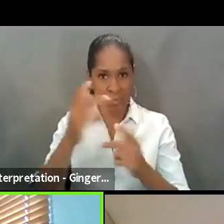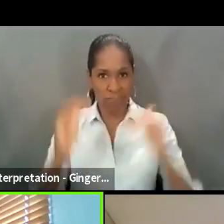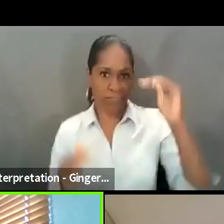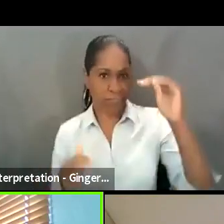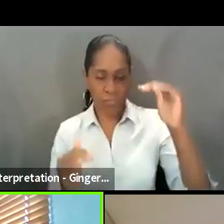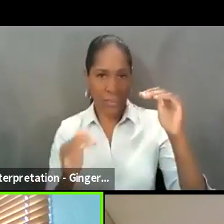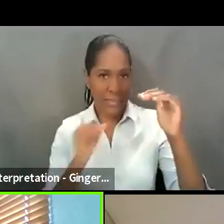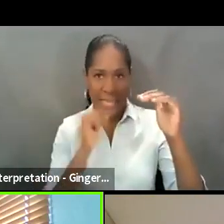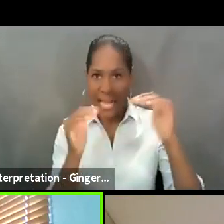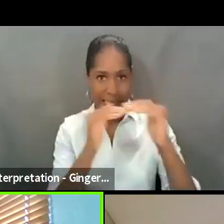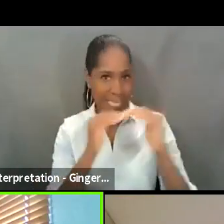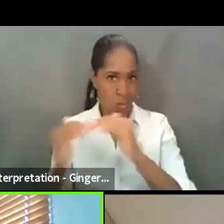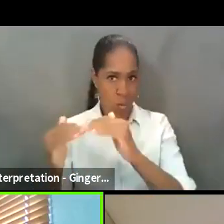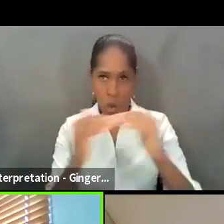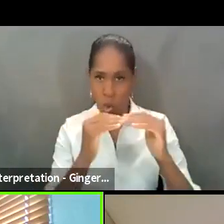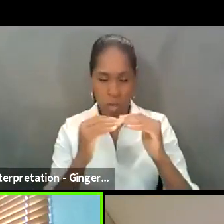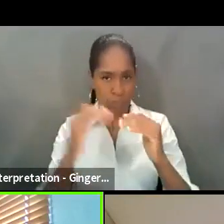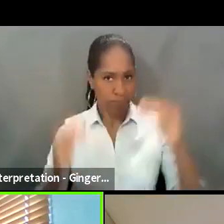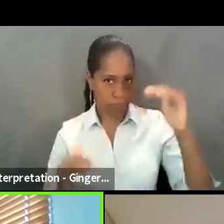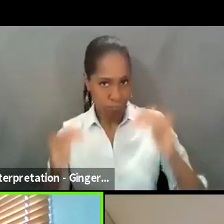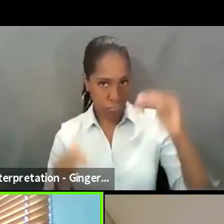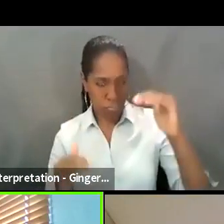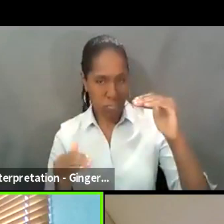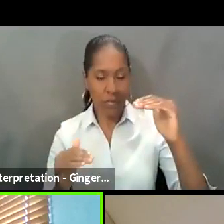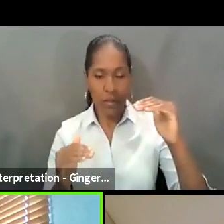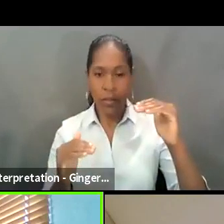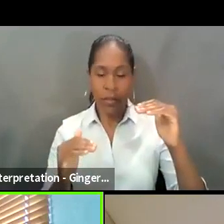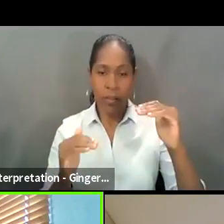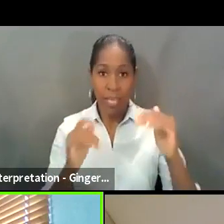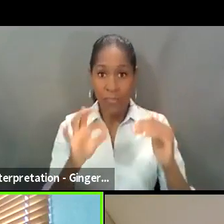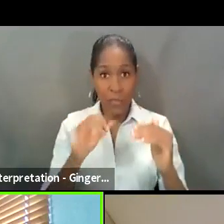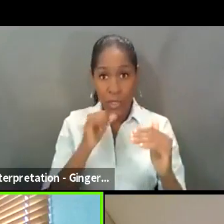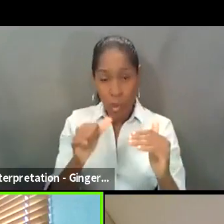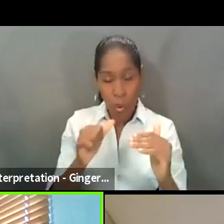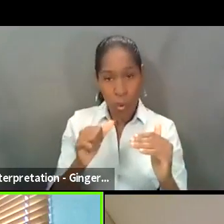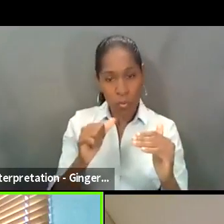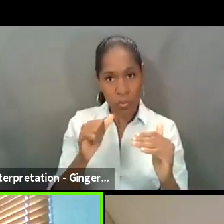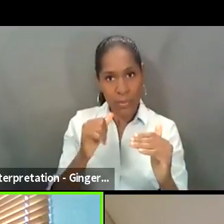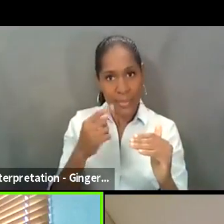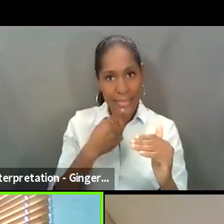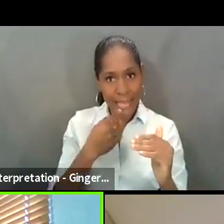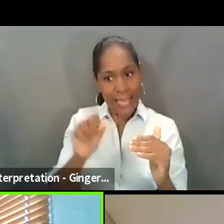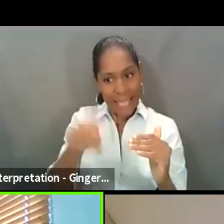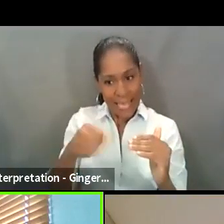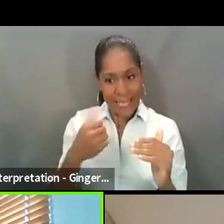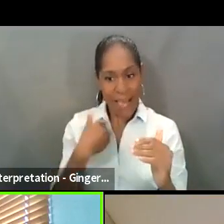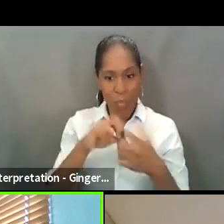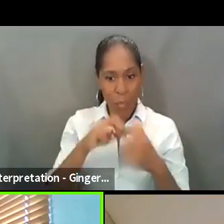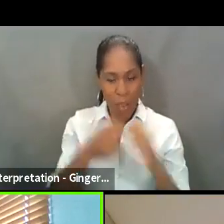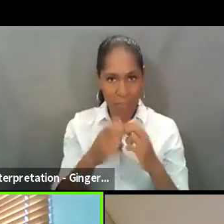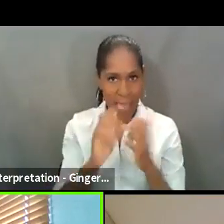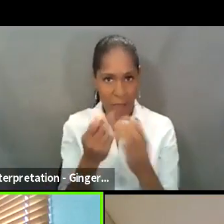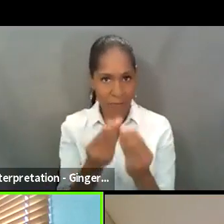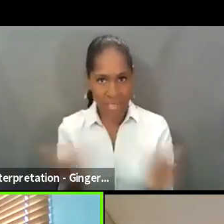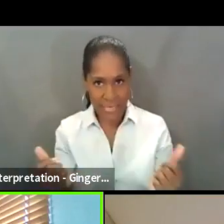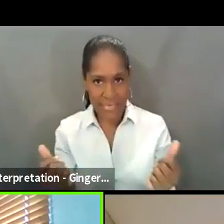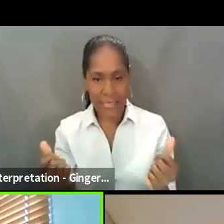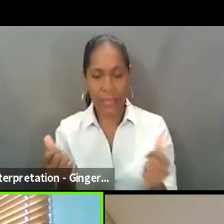inequity, disparities, then we cannot act or face the problem. For